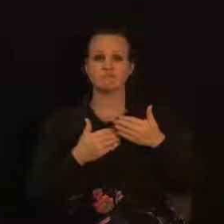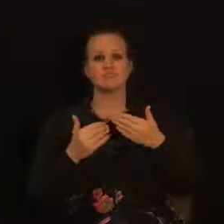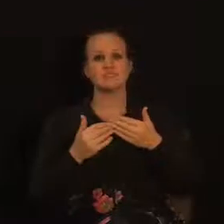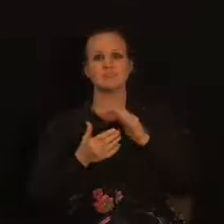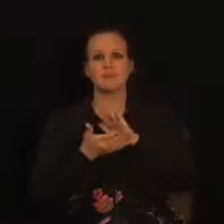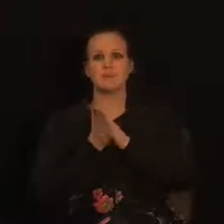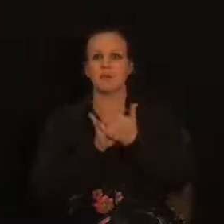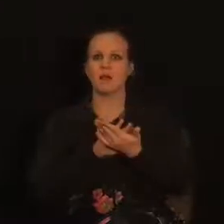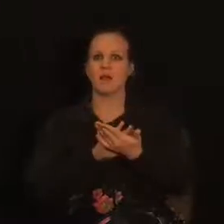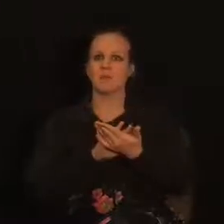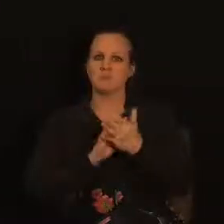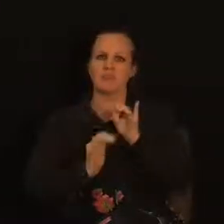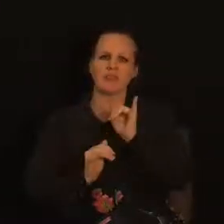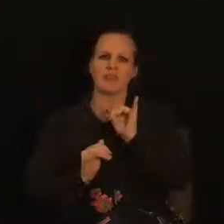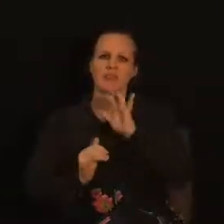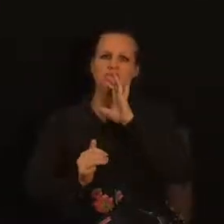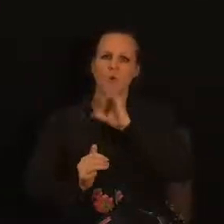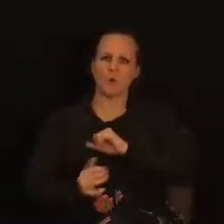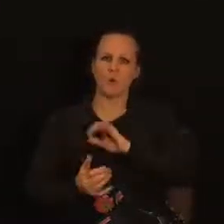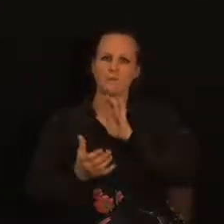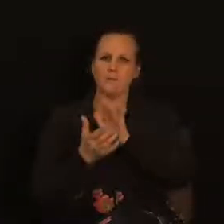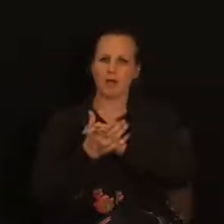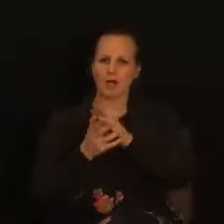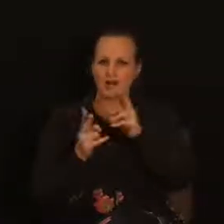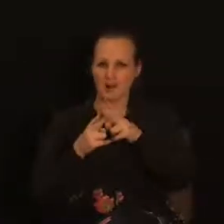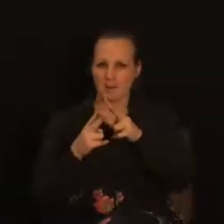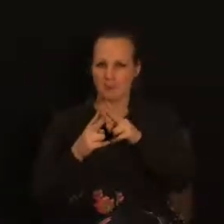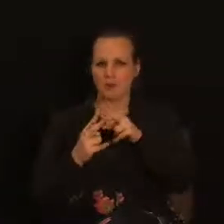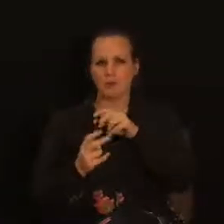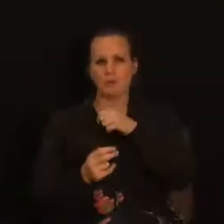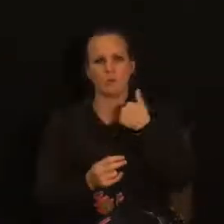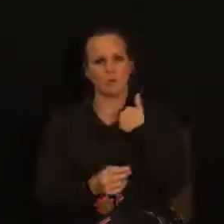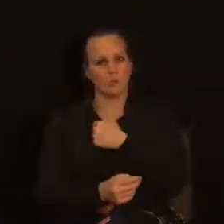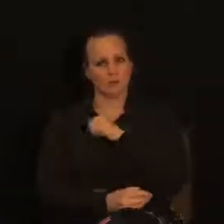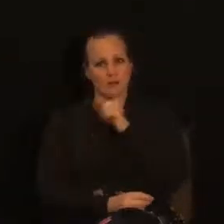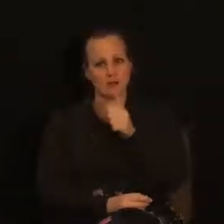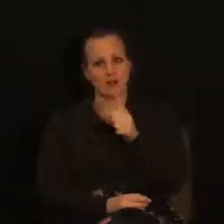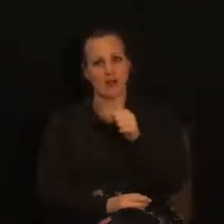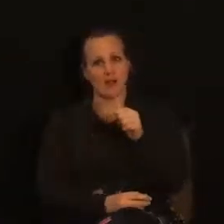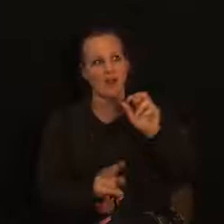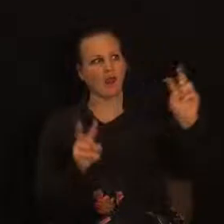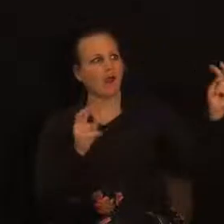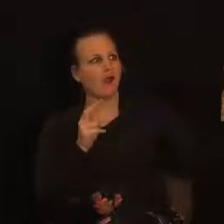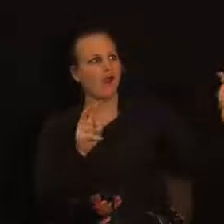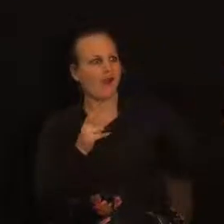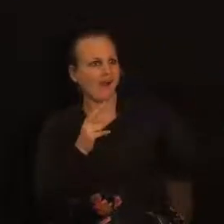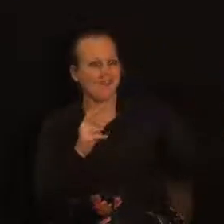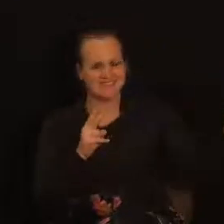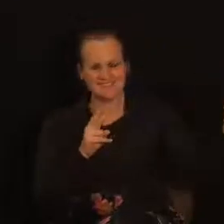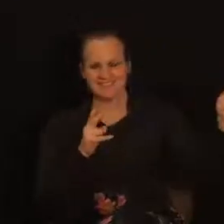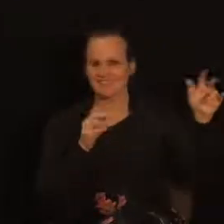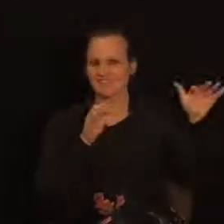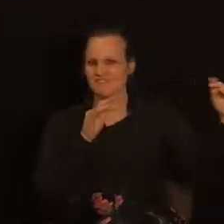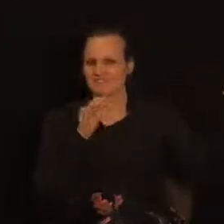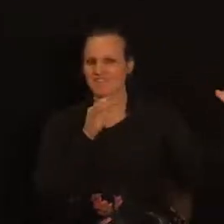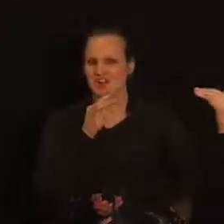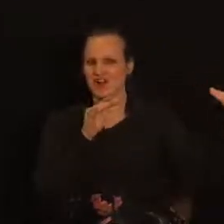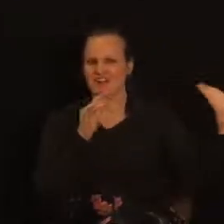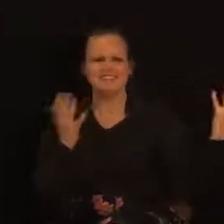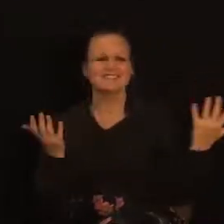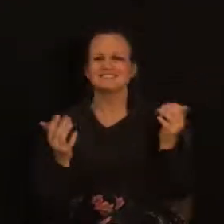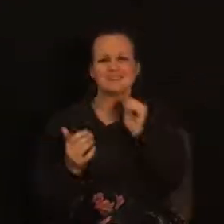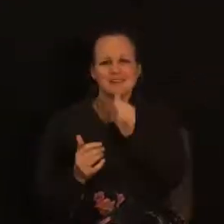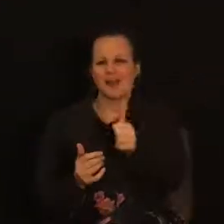old married couple so that we're no longer catching his eye across the room, but we're just